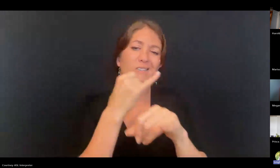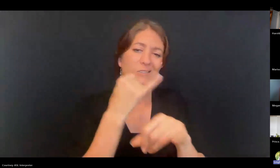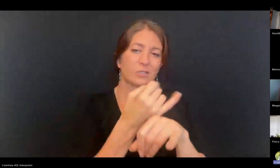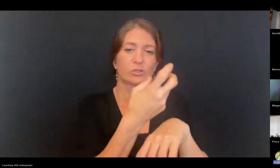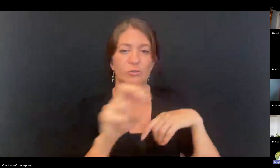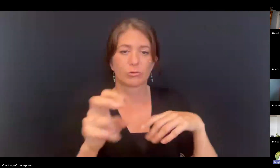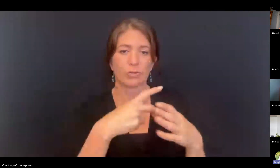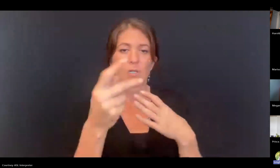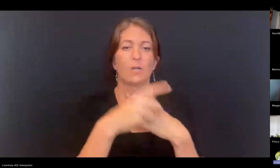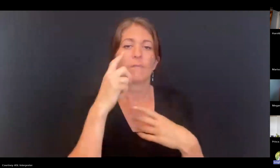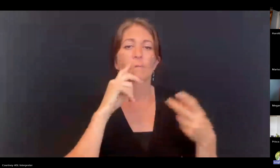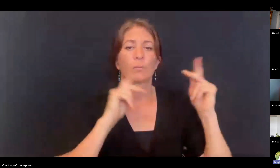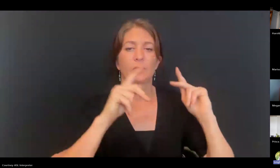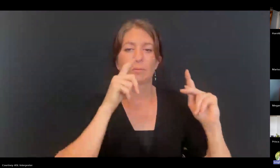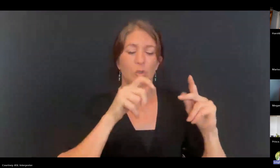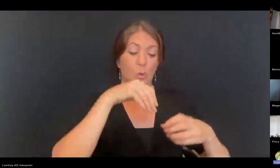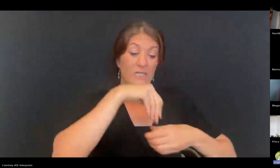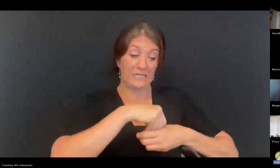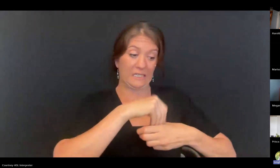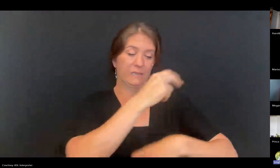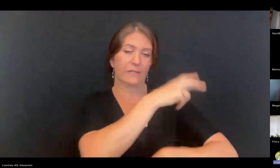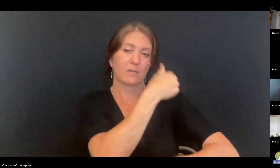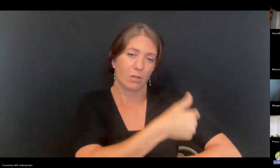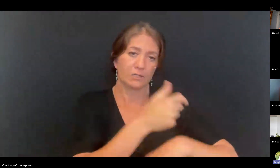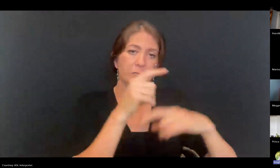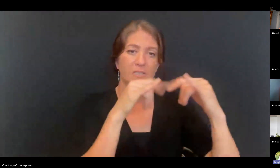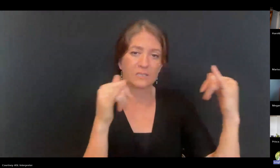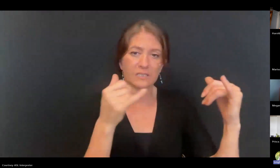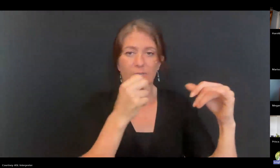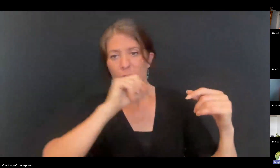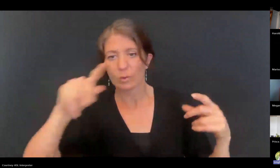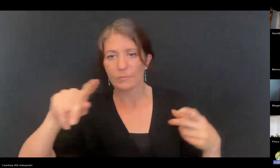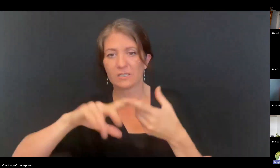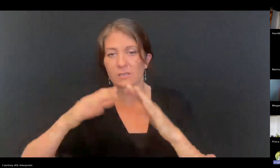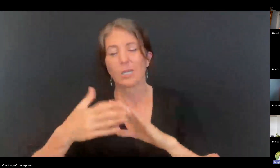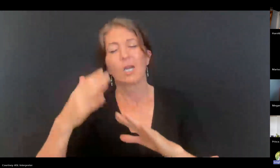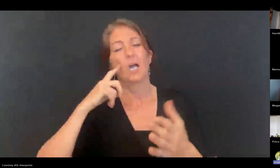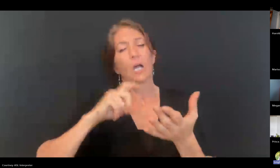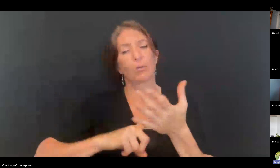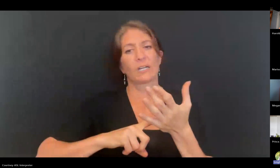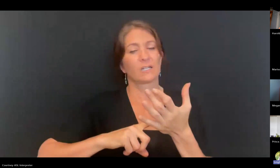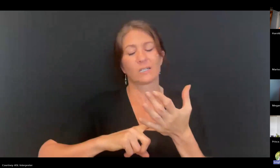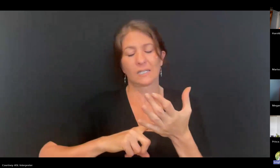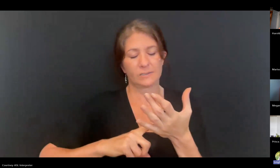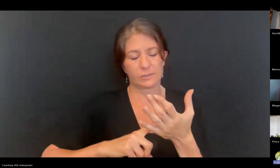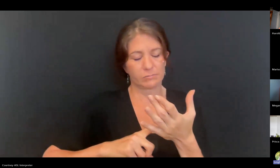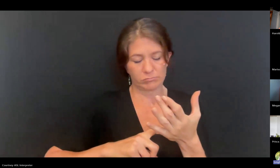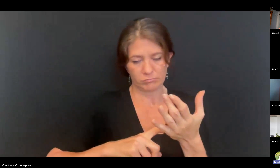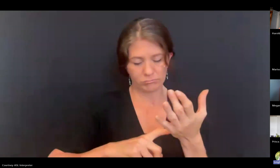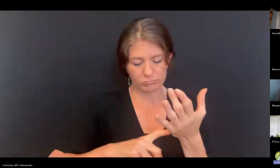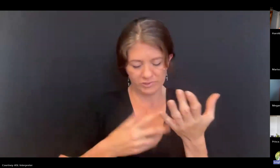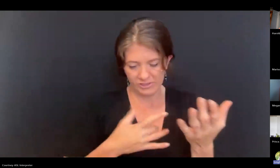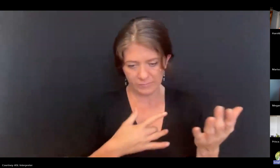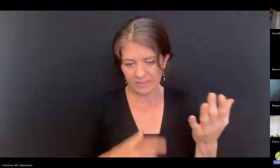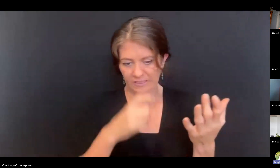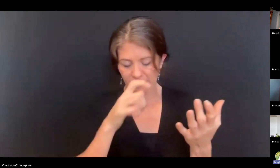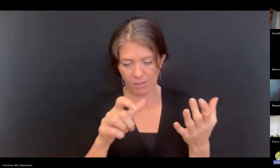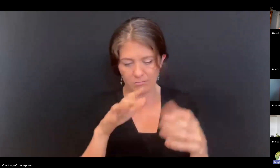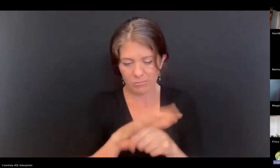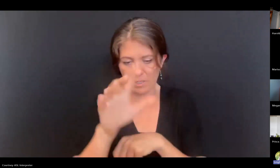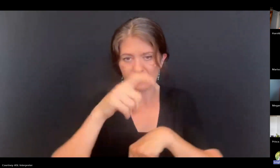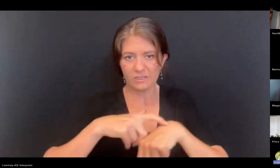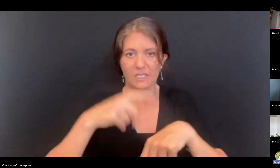back into the community. You know, and we've recognized for that population, oftentimes there isn't time for the 2 steps, right? We just need to get that